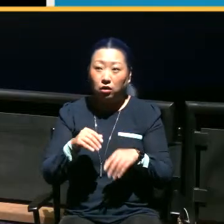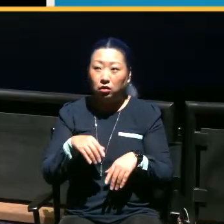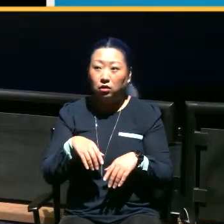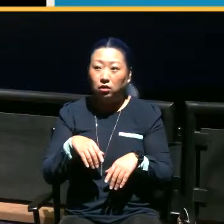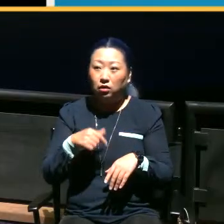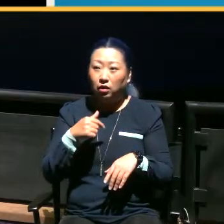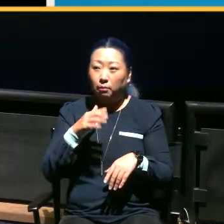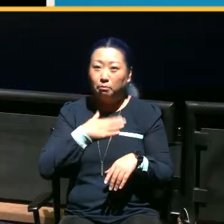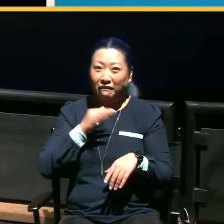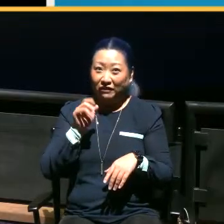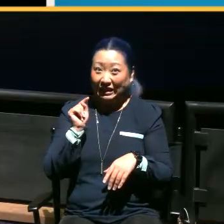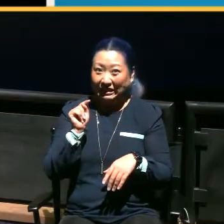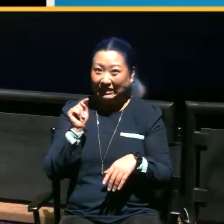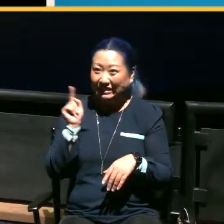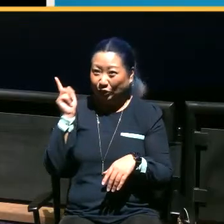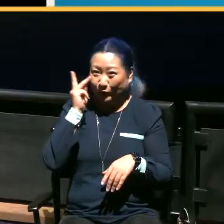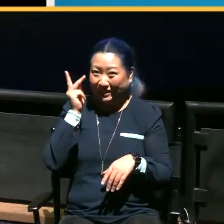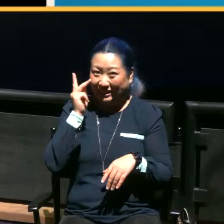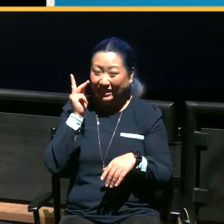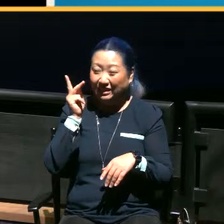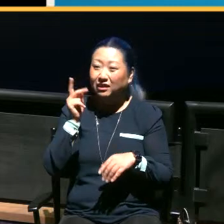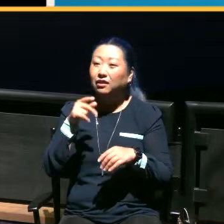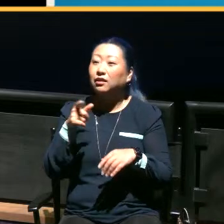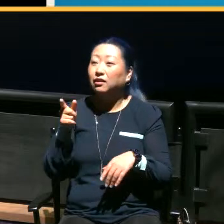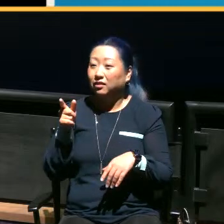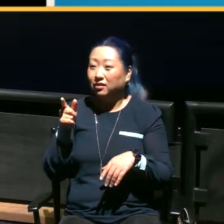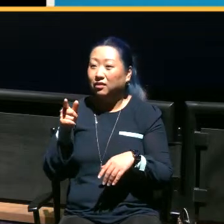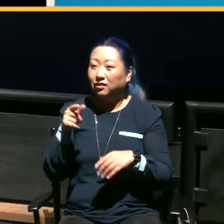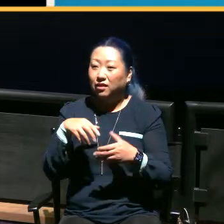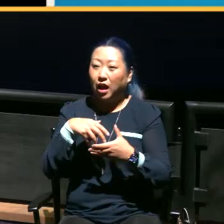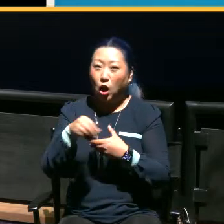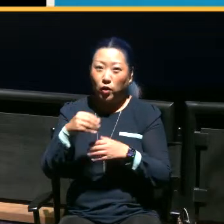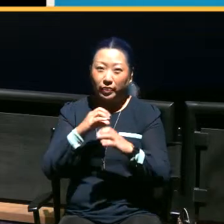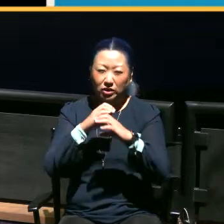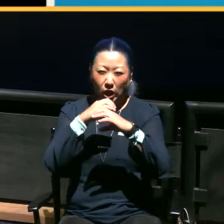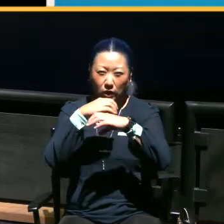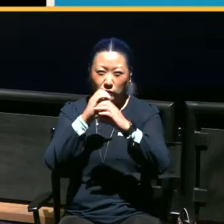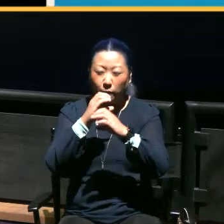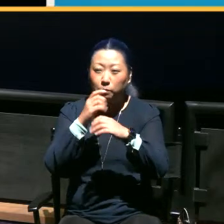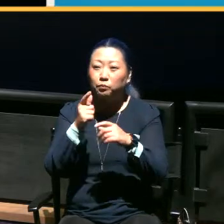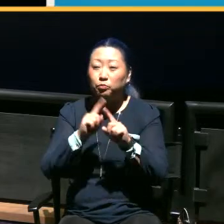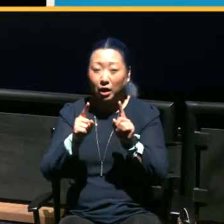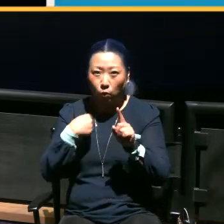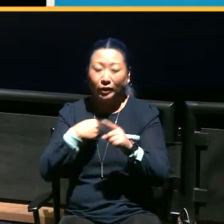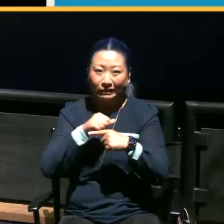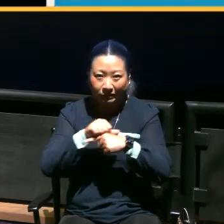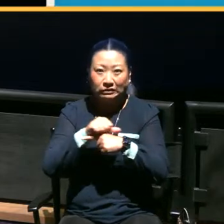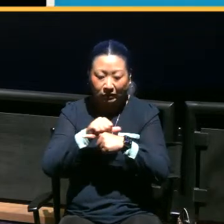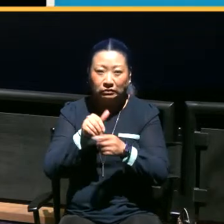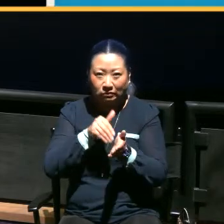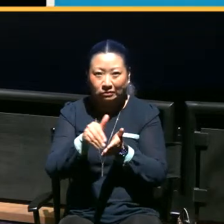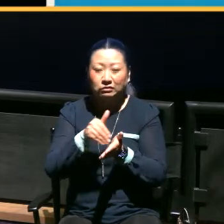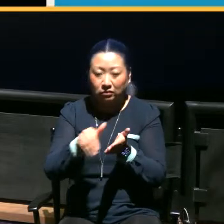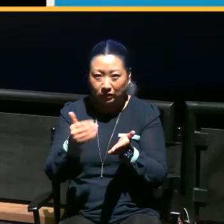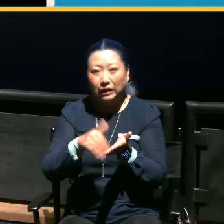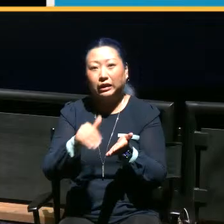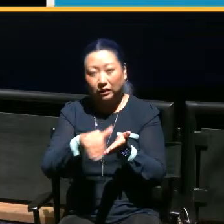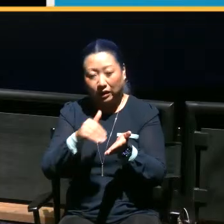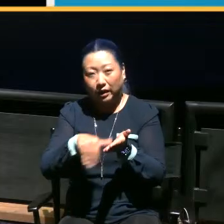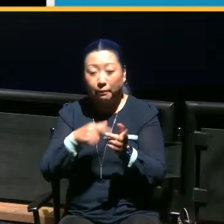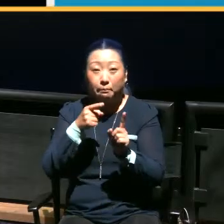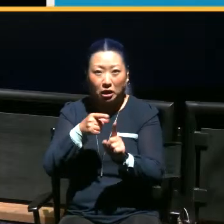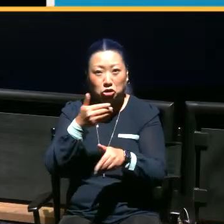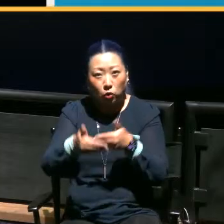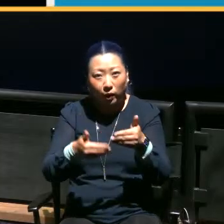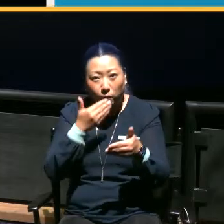out of the telescope here, right there. So I wanted a good day that day, and we had practiced a lot, and mission was going pretty well